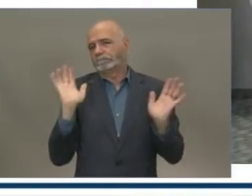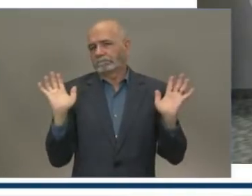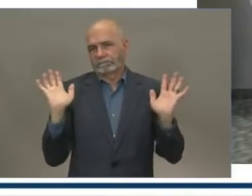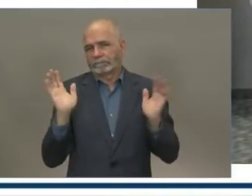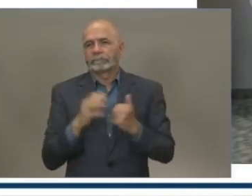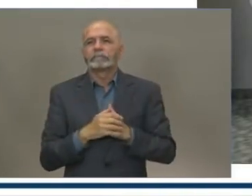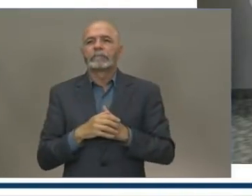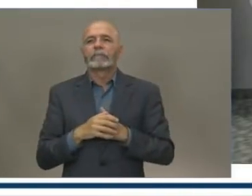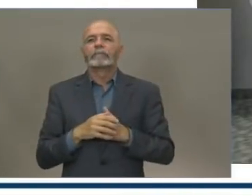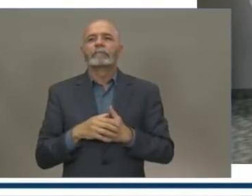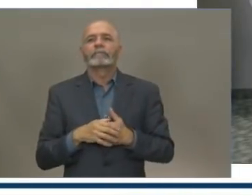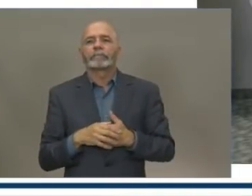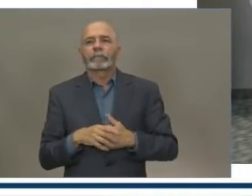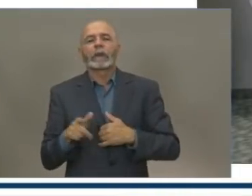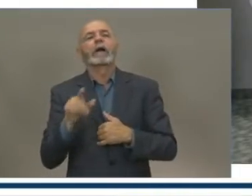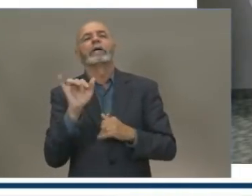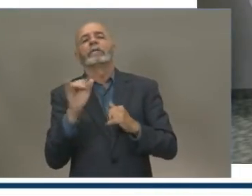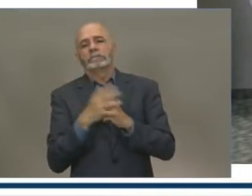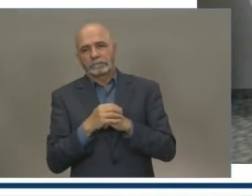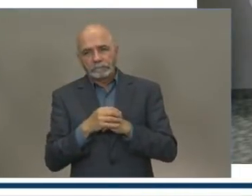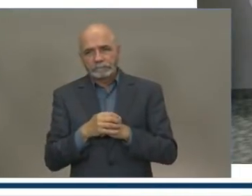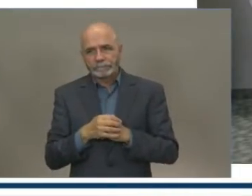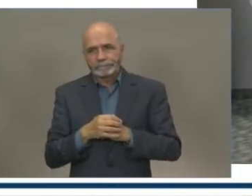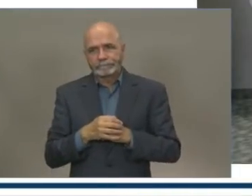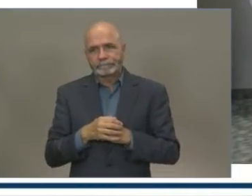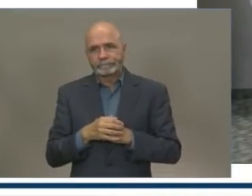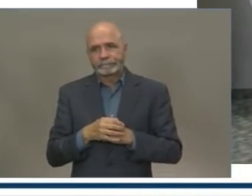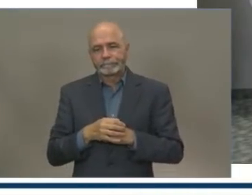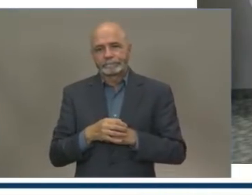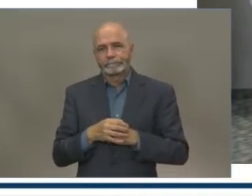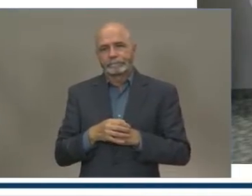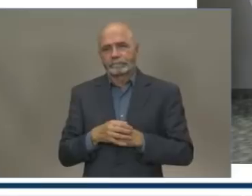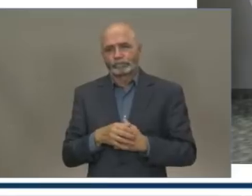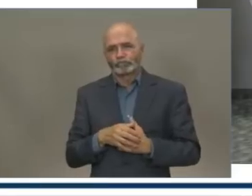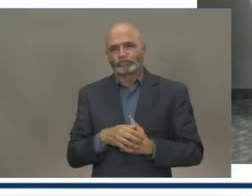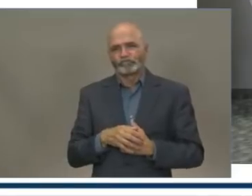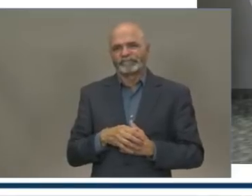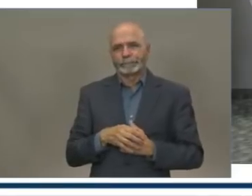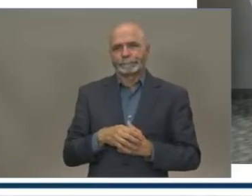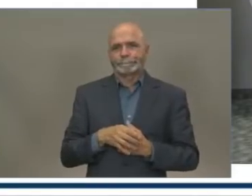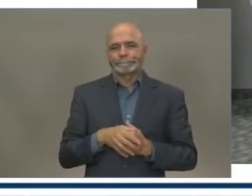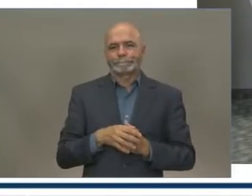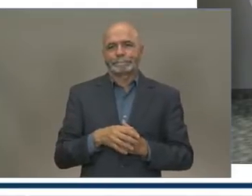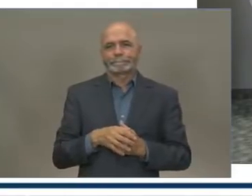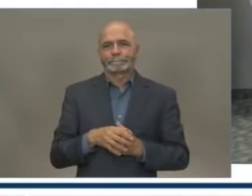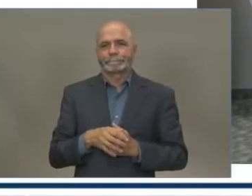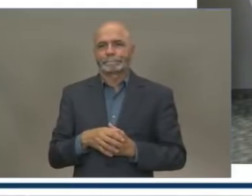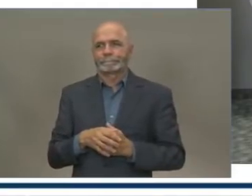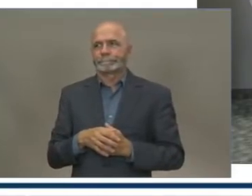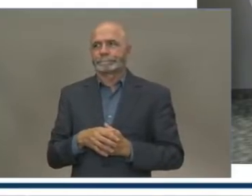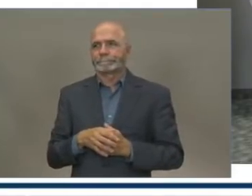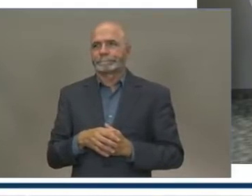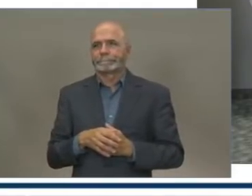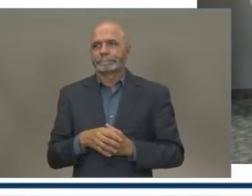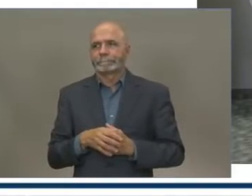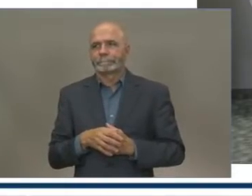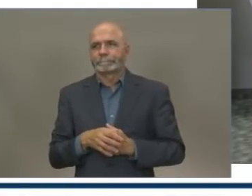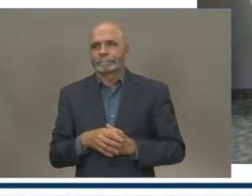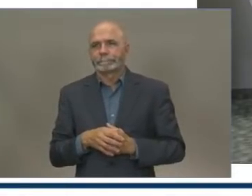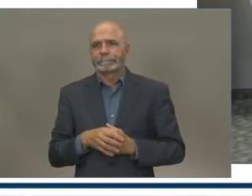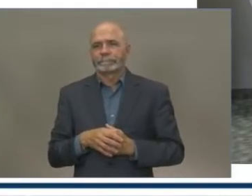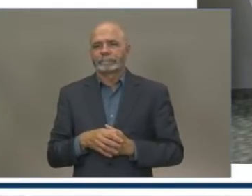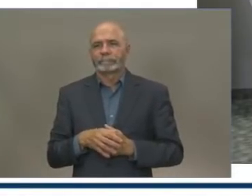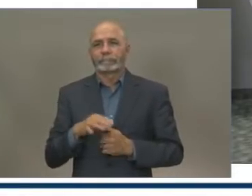follow-up. Yeah, and I think this was covered before, but at what point, if you do find more cases,